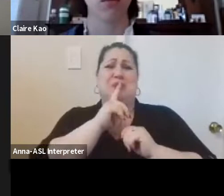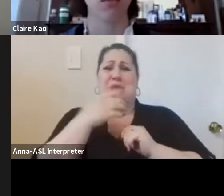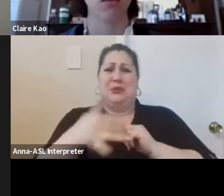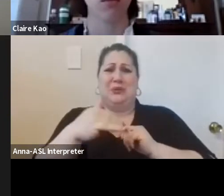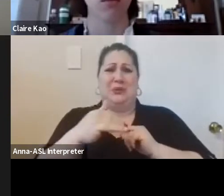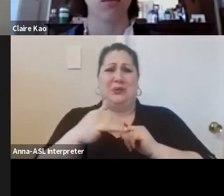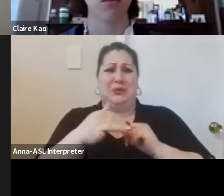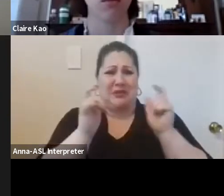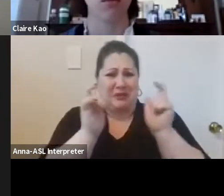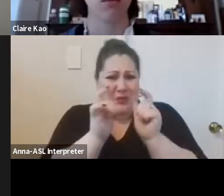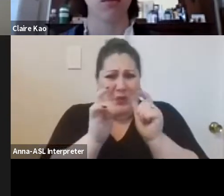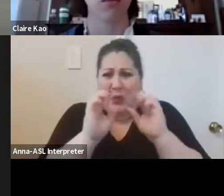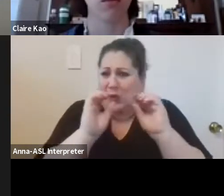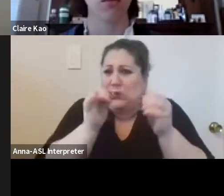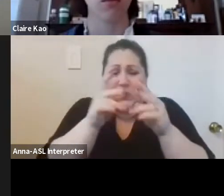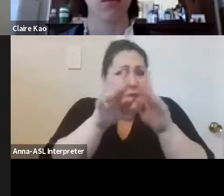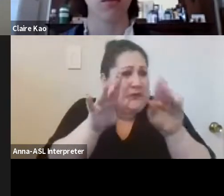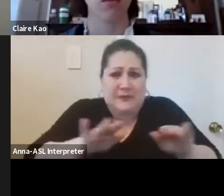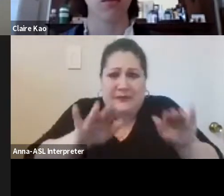house, the